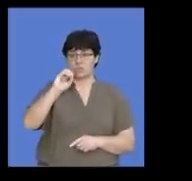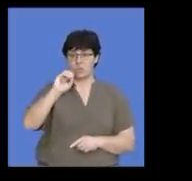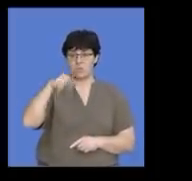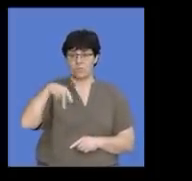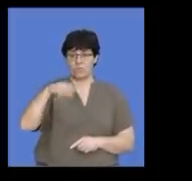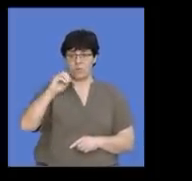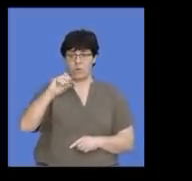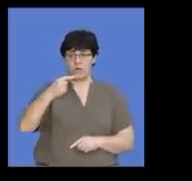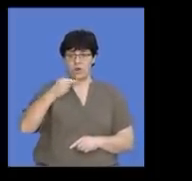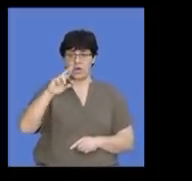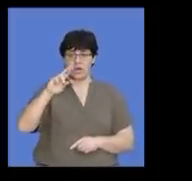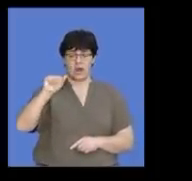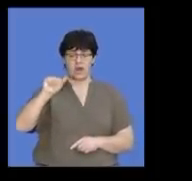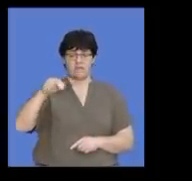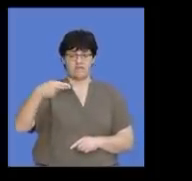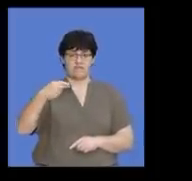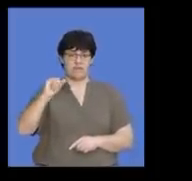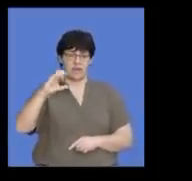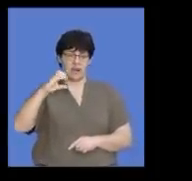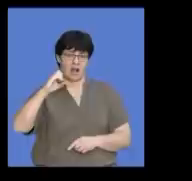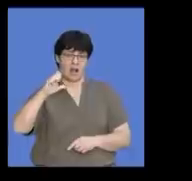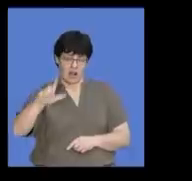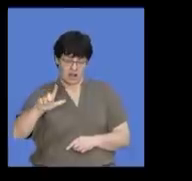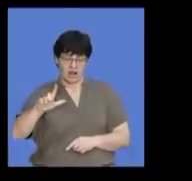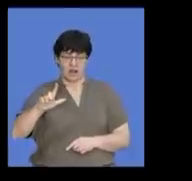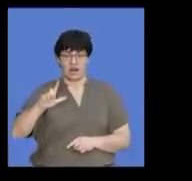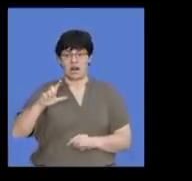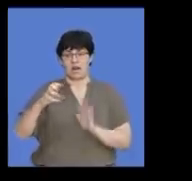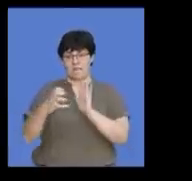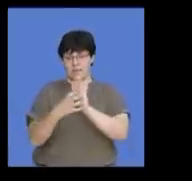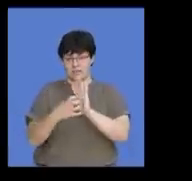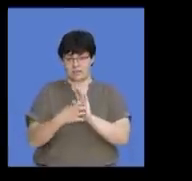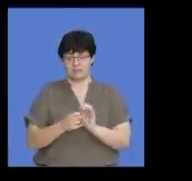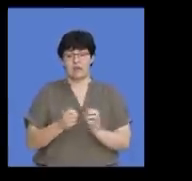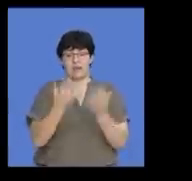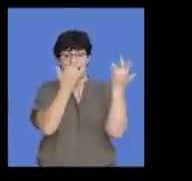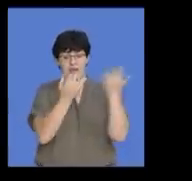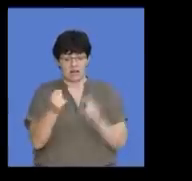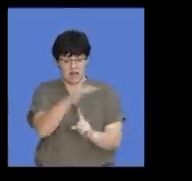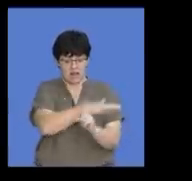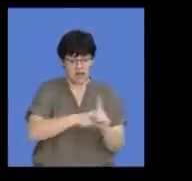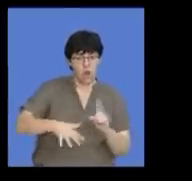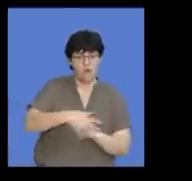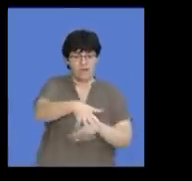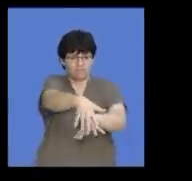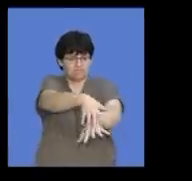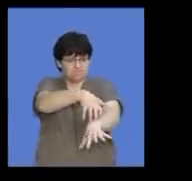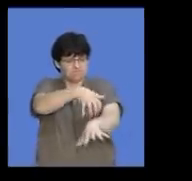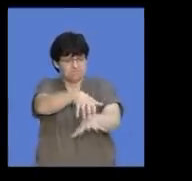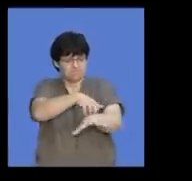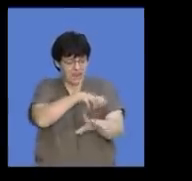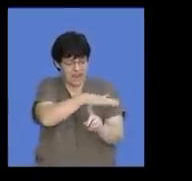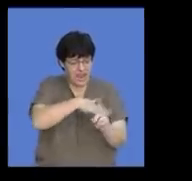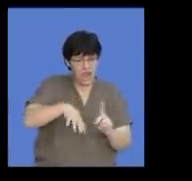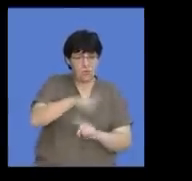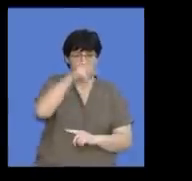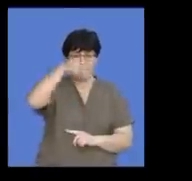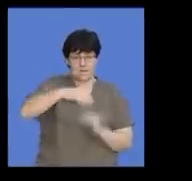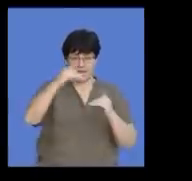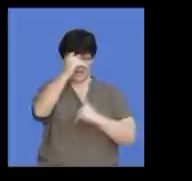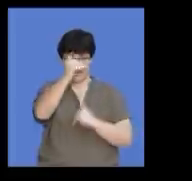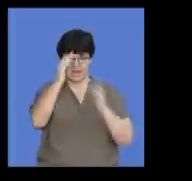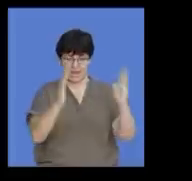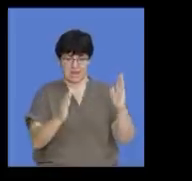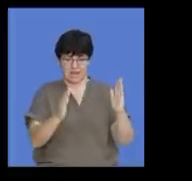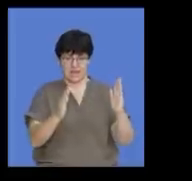maps. The question says, calculate the area of cultivated lands, area P, in